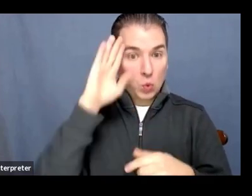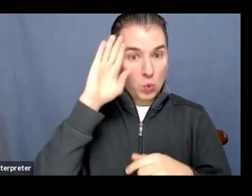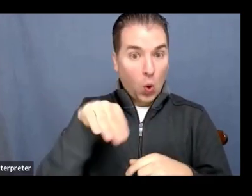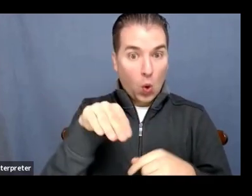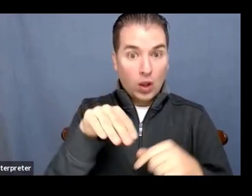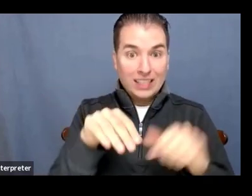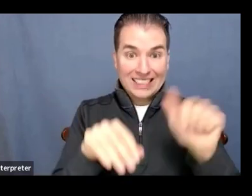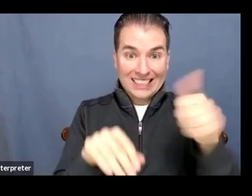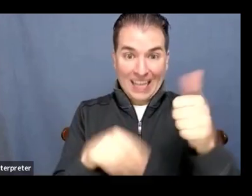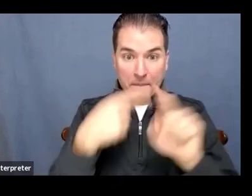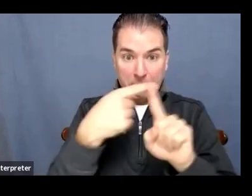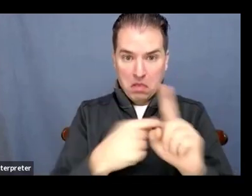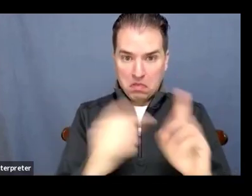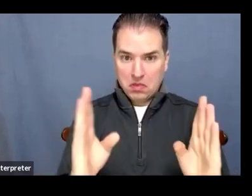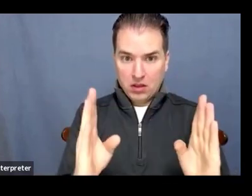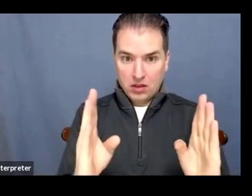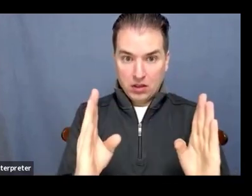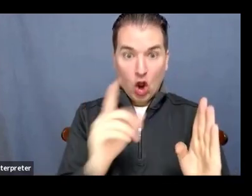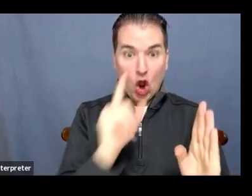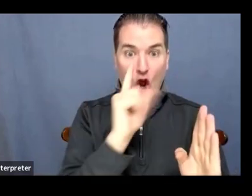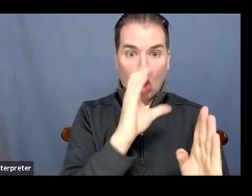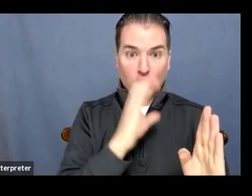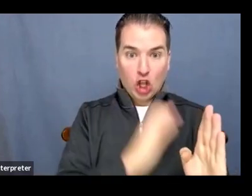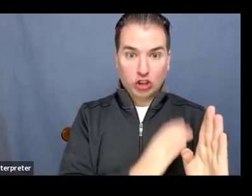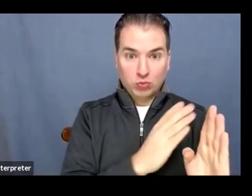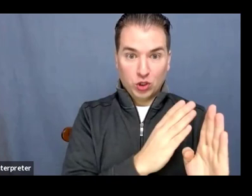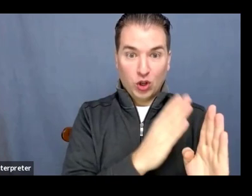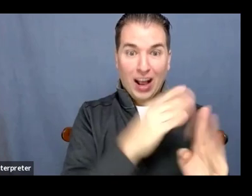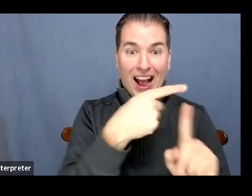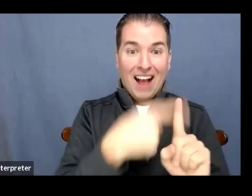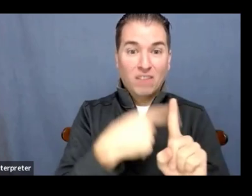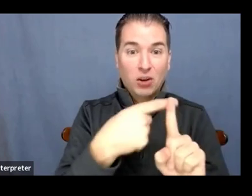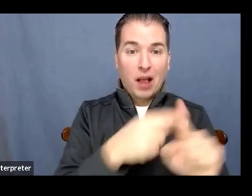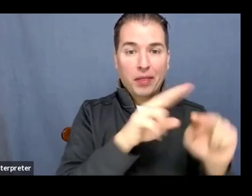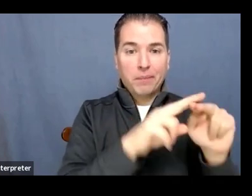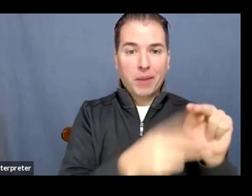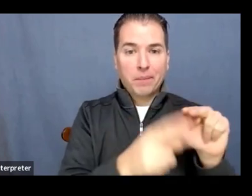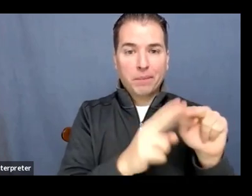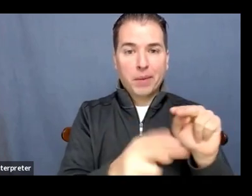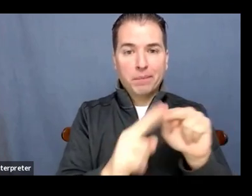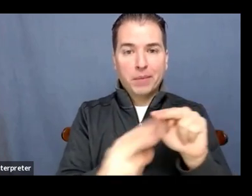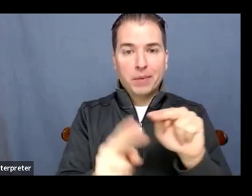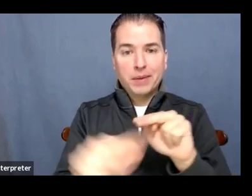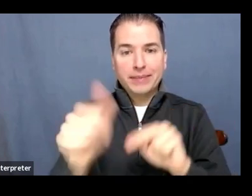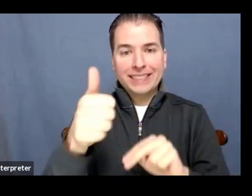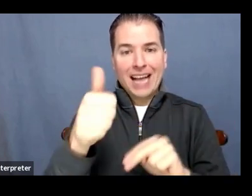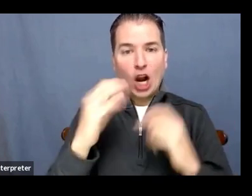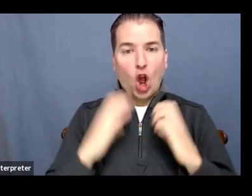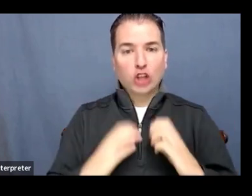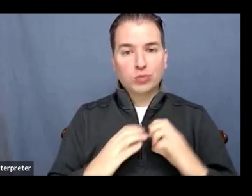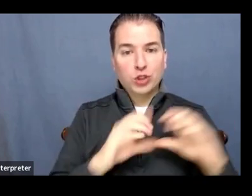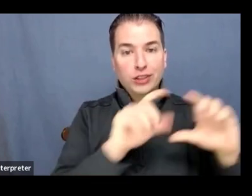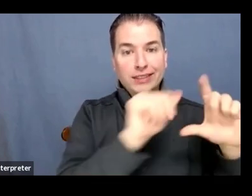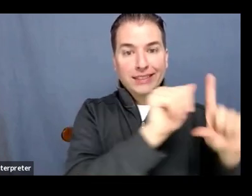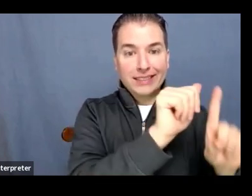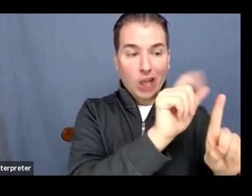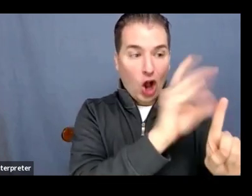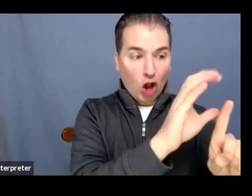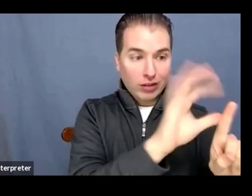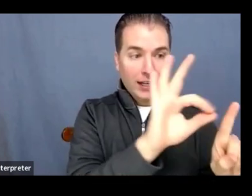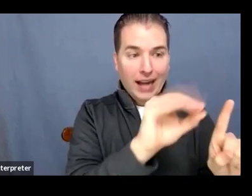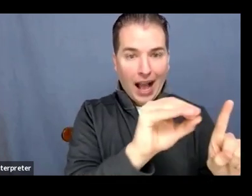10 every month as I go from 100 down to 0. So I'm going to work on the hypothesis that I'm going to lose